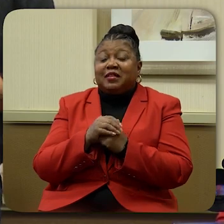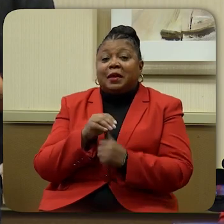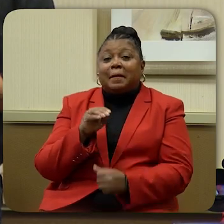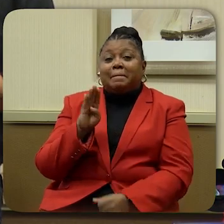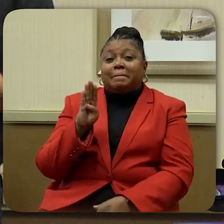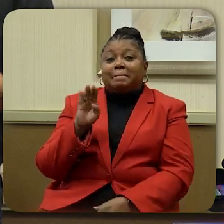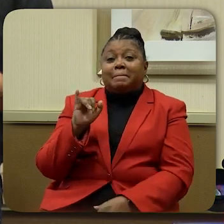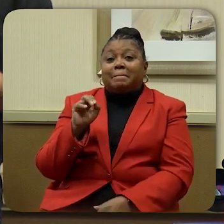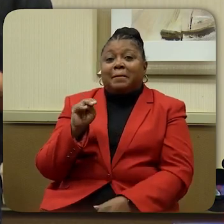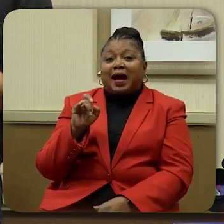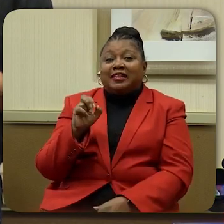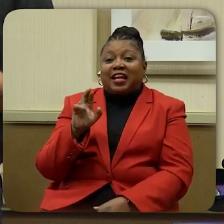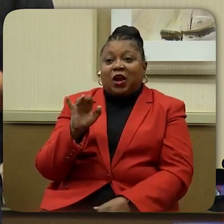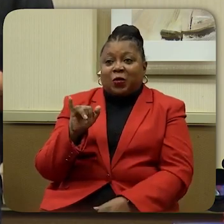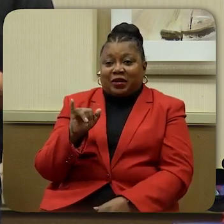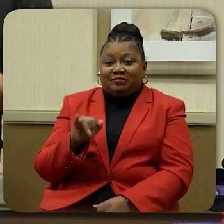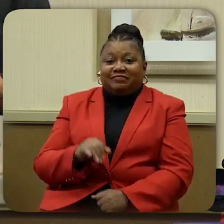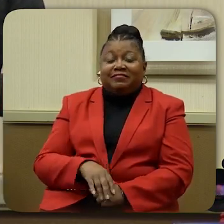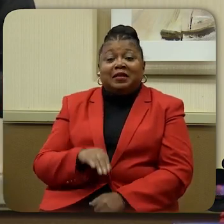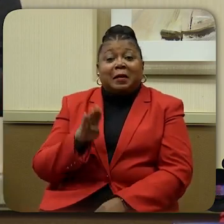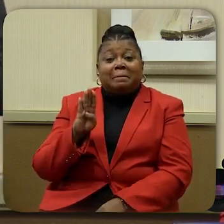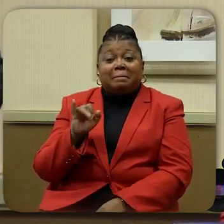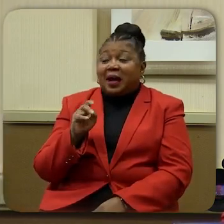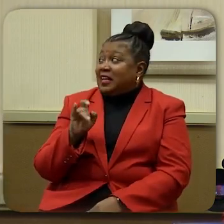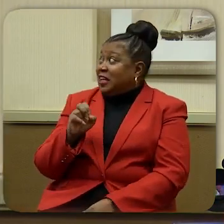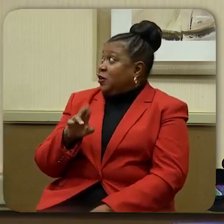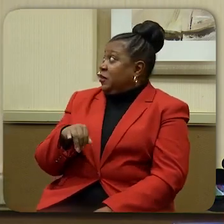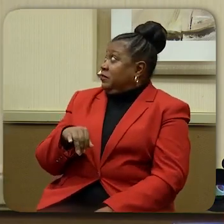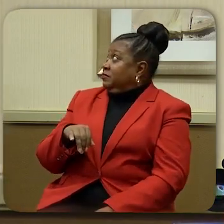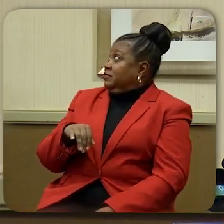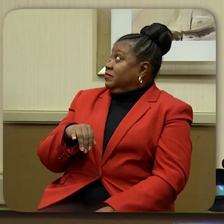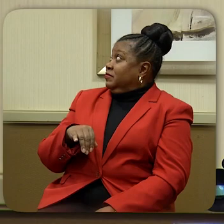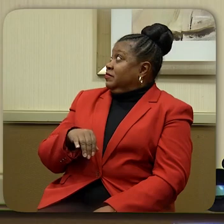Binary. Binary. Non-binary.